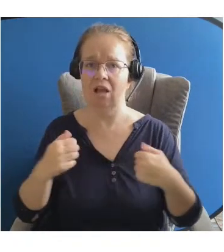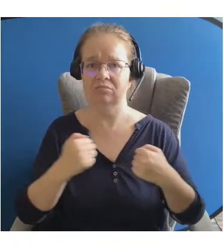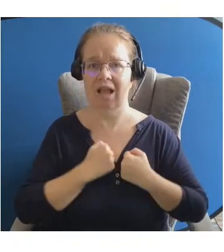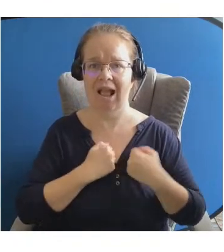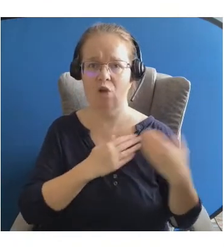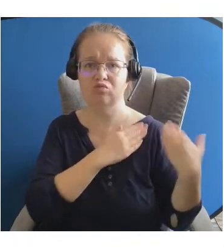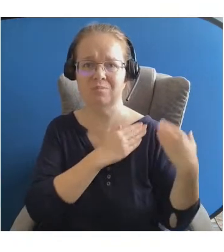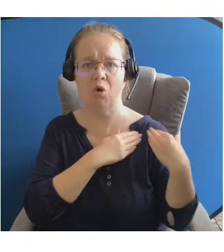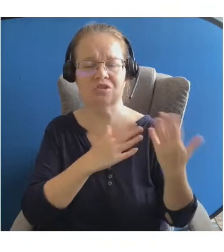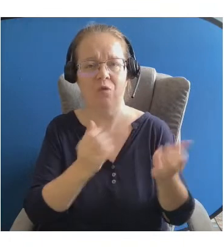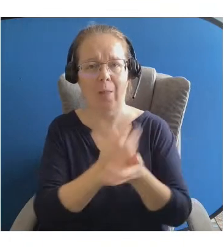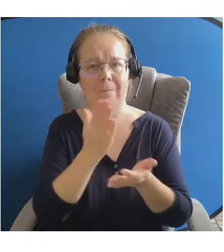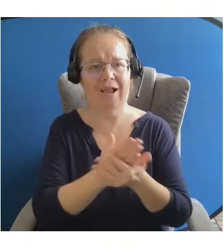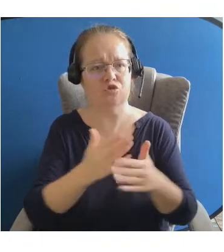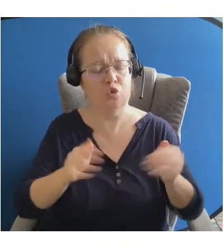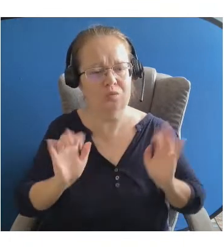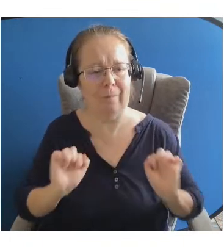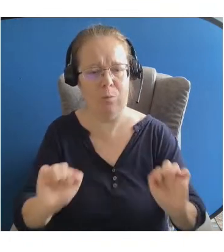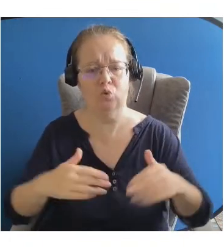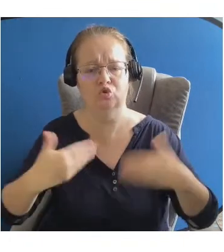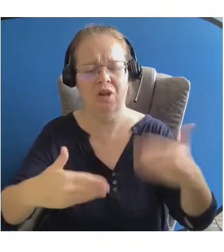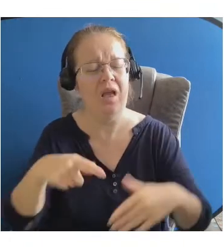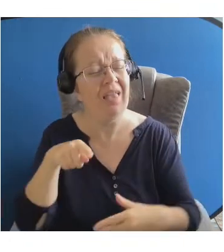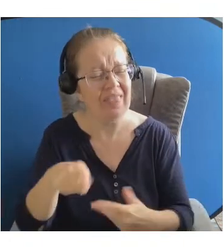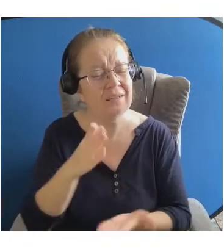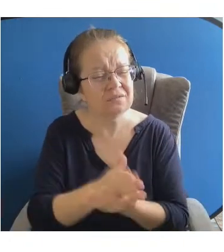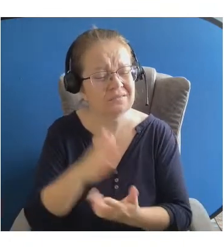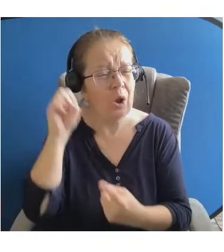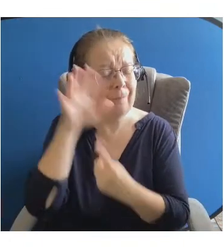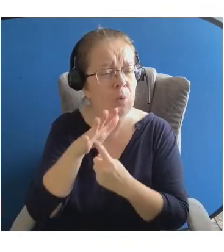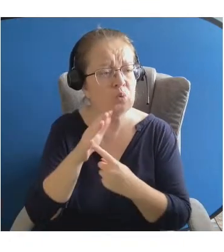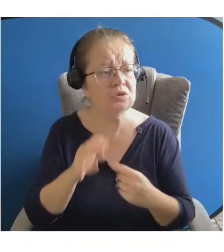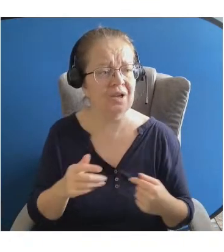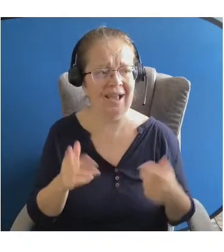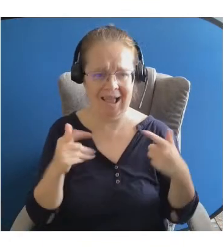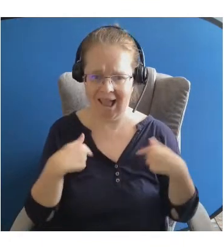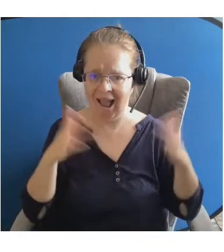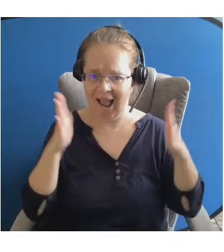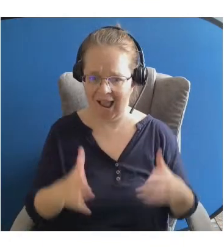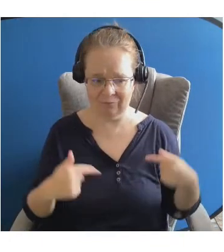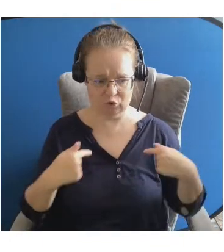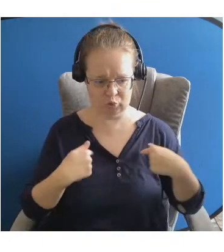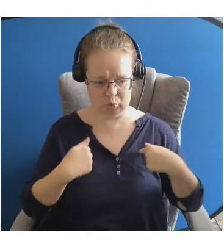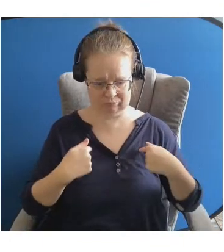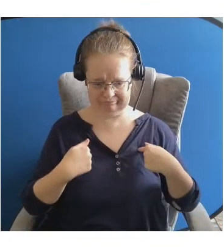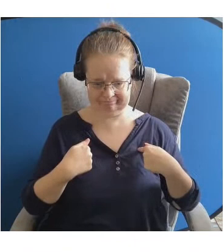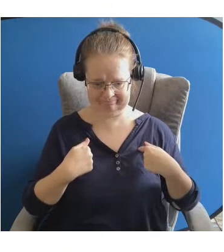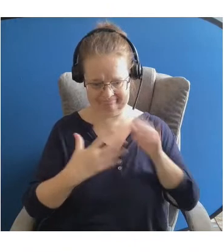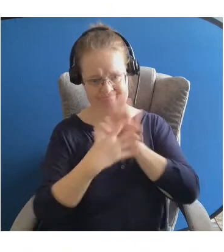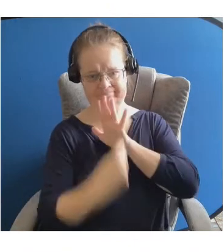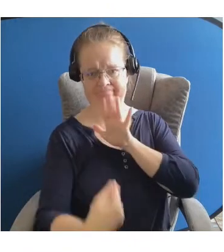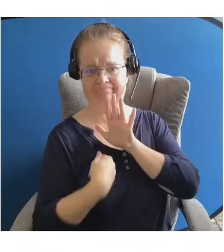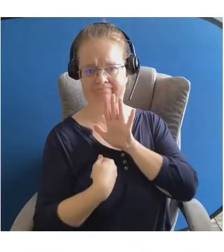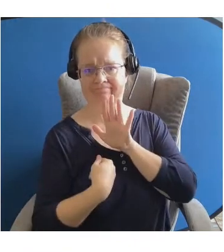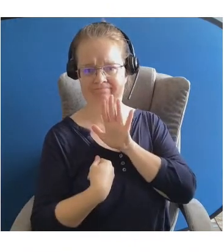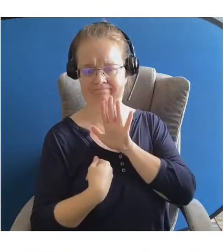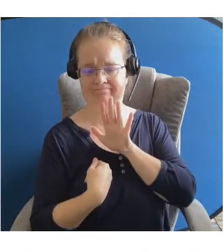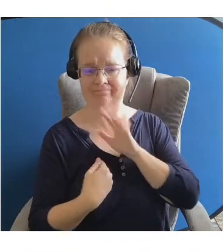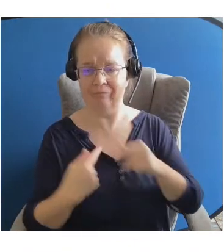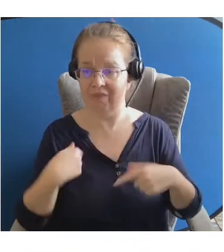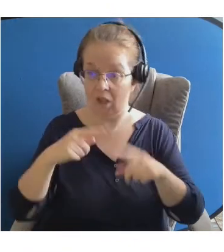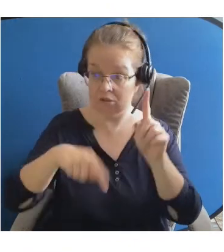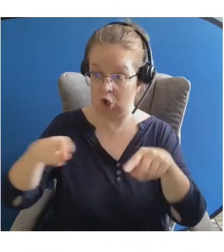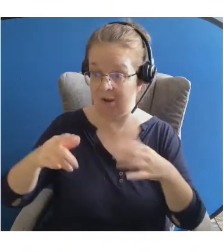I think arguably that's the most important role. It's got to be leading by example, including, you know, diverse members